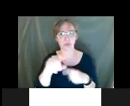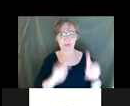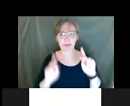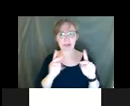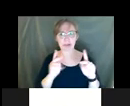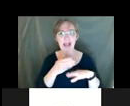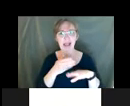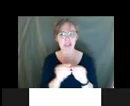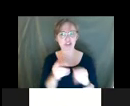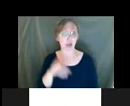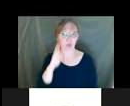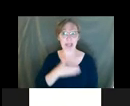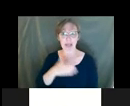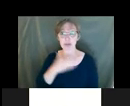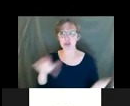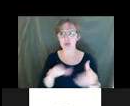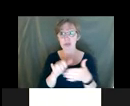permission.